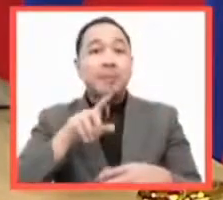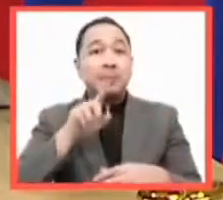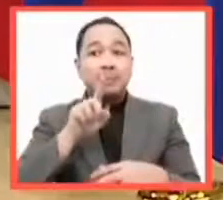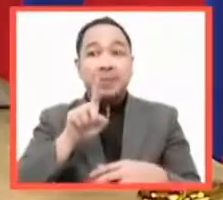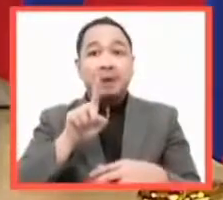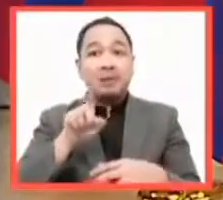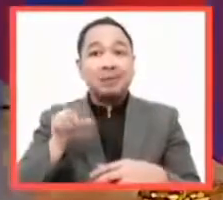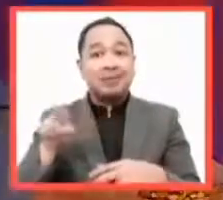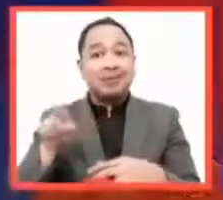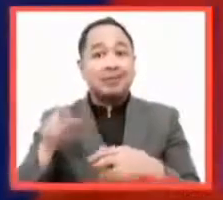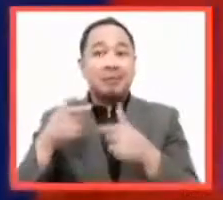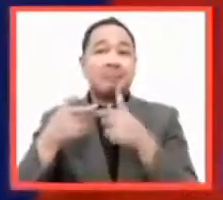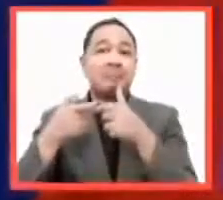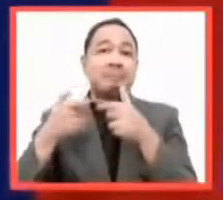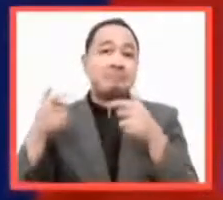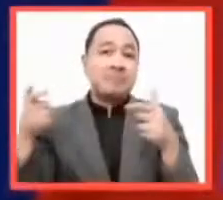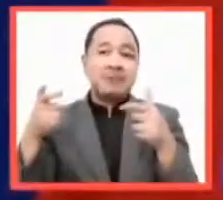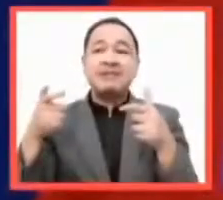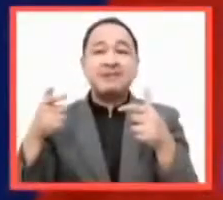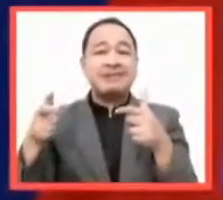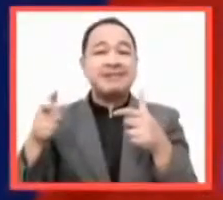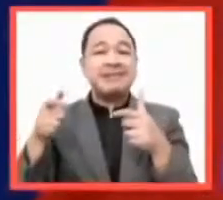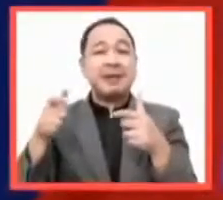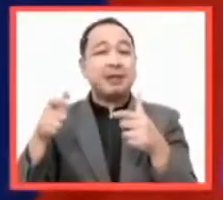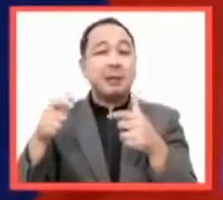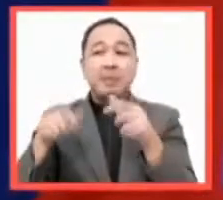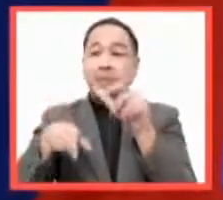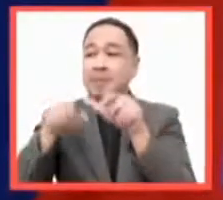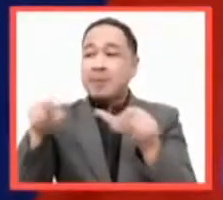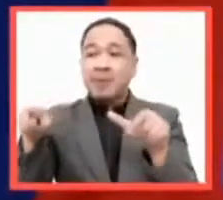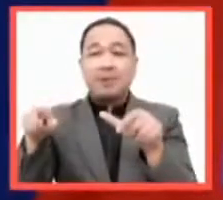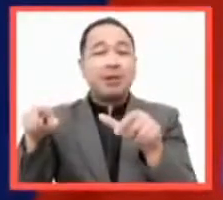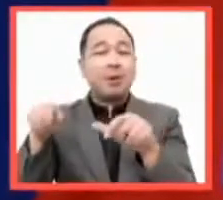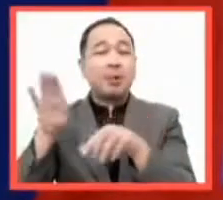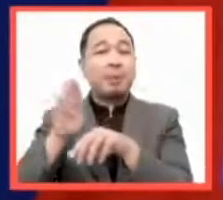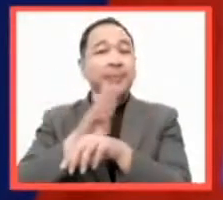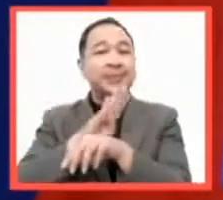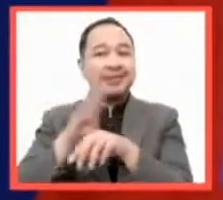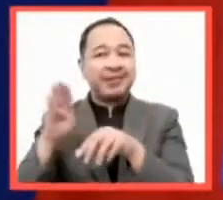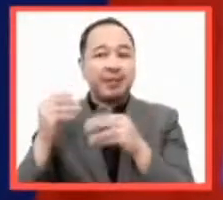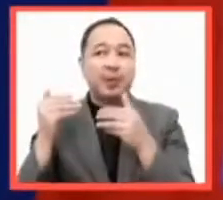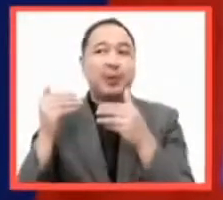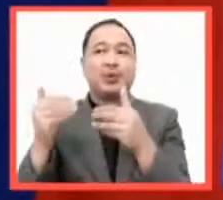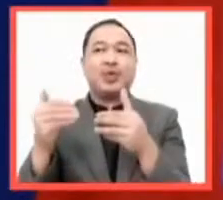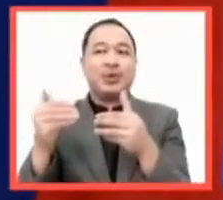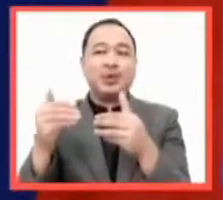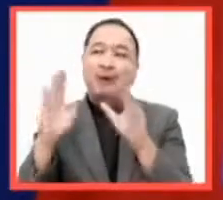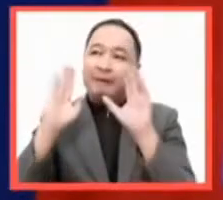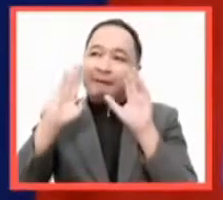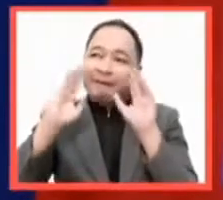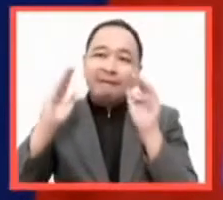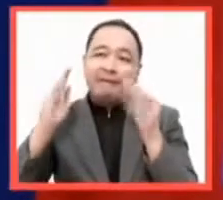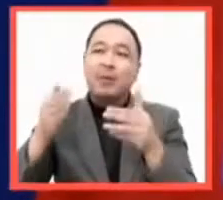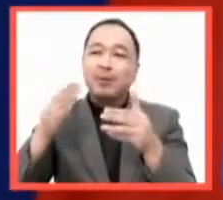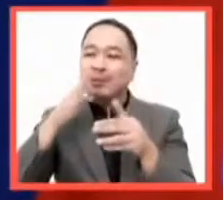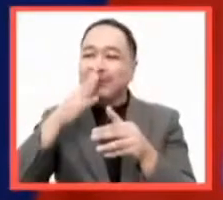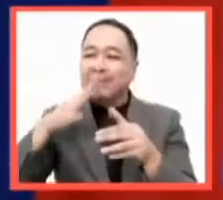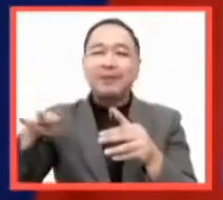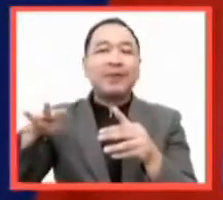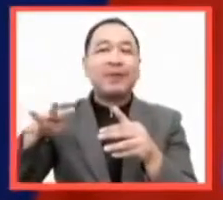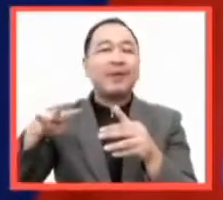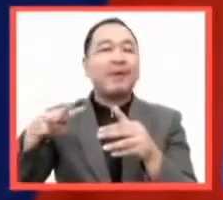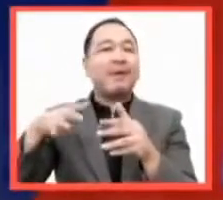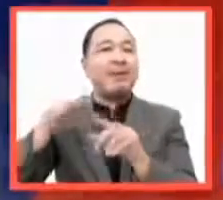biggest polluters, past and present, choose to do business as usual. We therefore appeal for